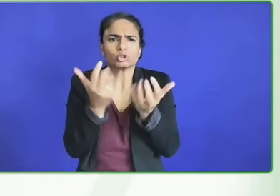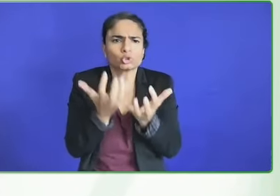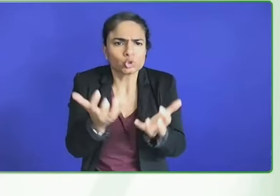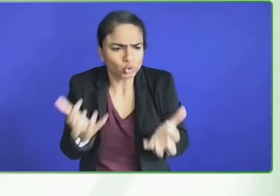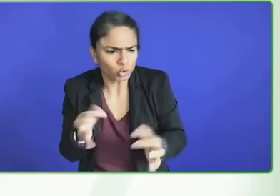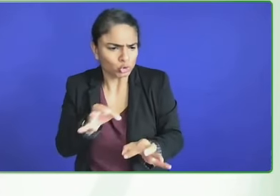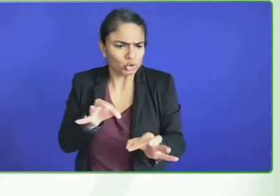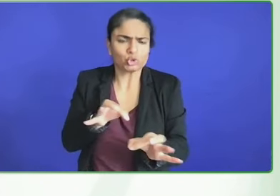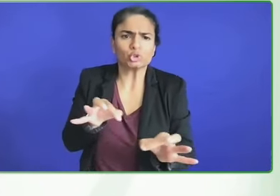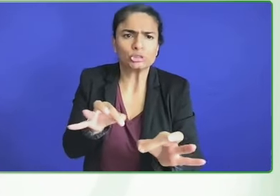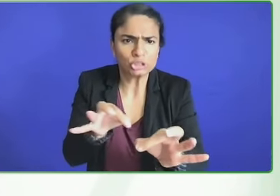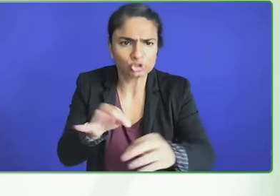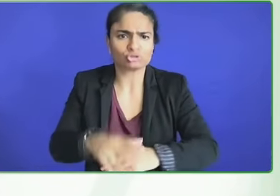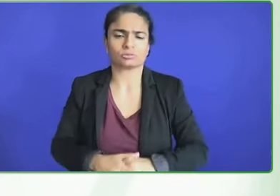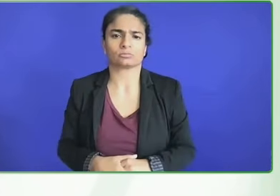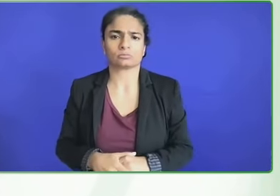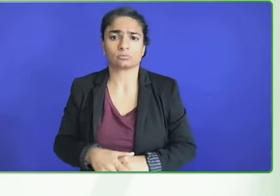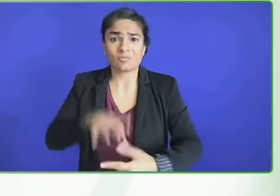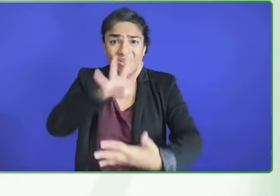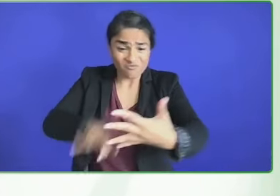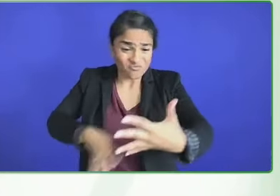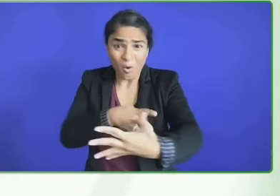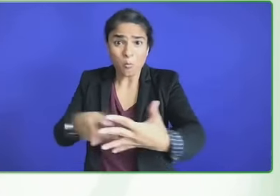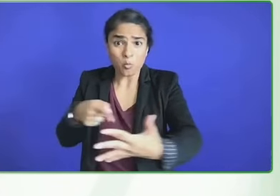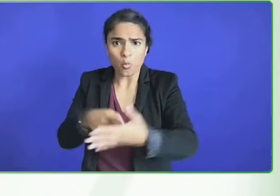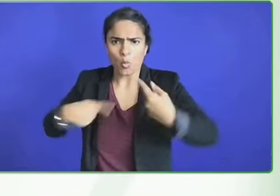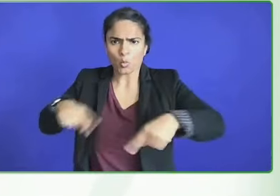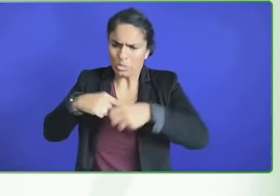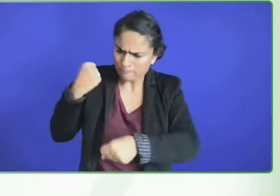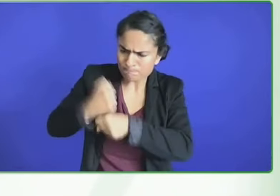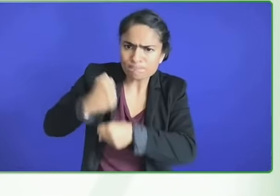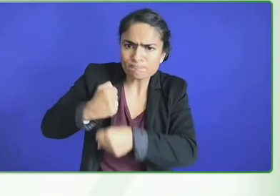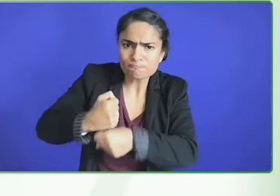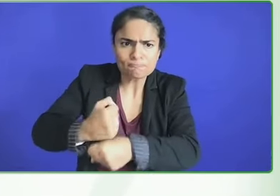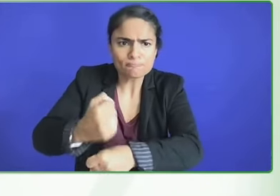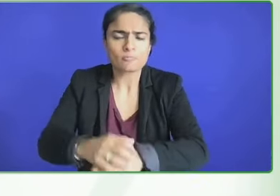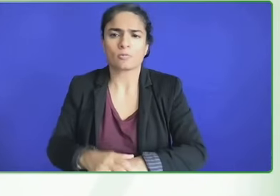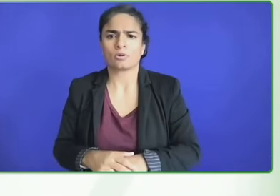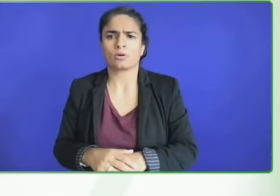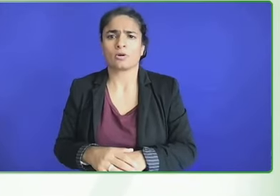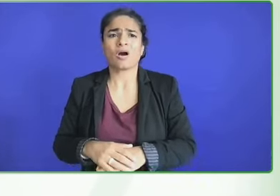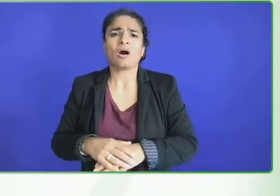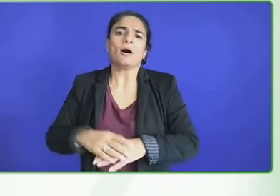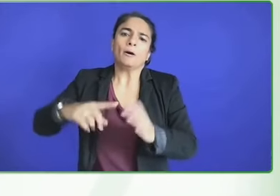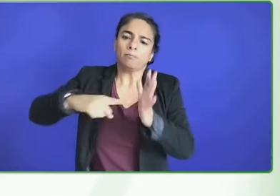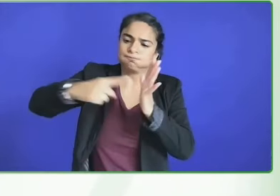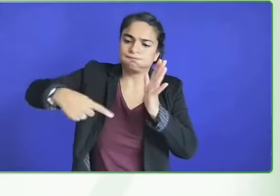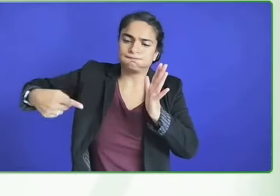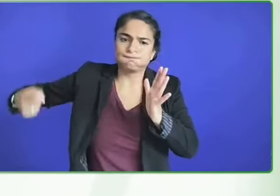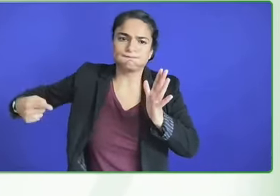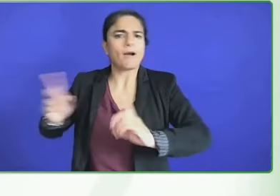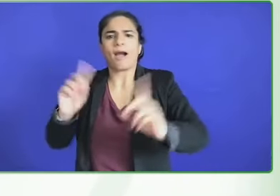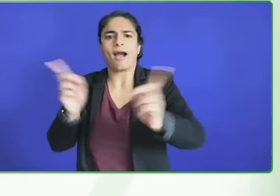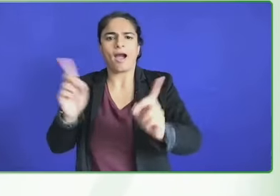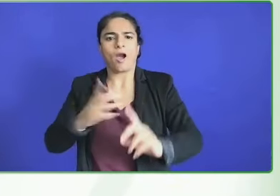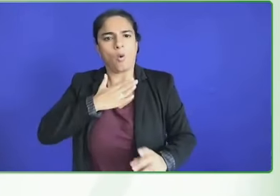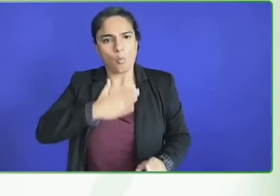is that the primary goal of European legislation on accessibility is to achieve equal access for persons with disabilities to